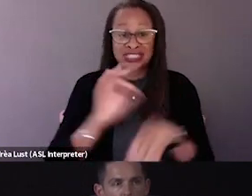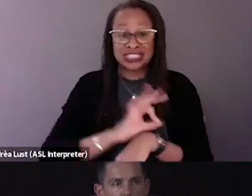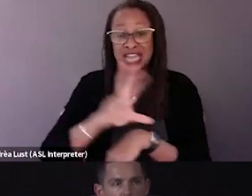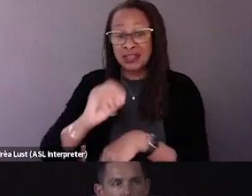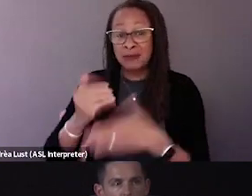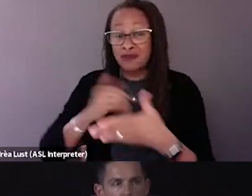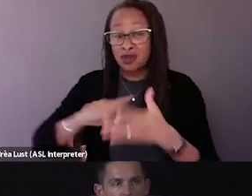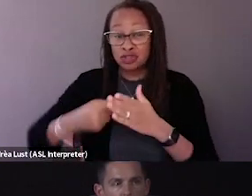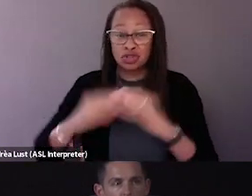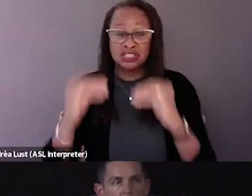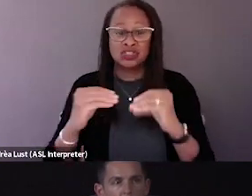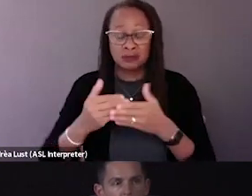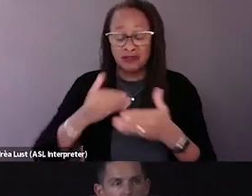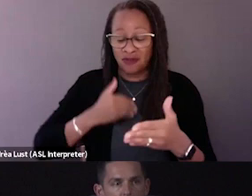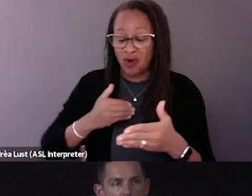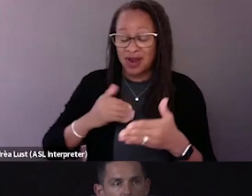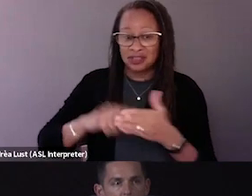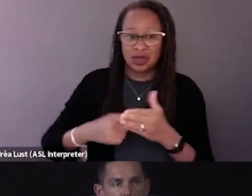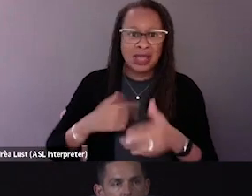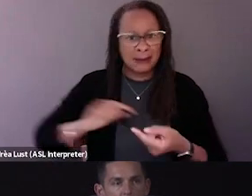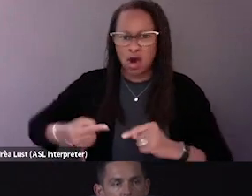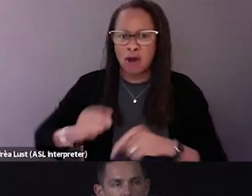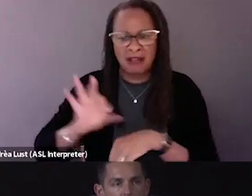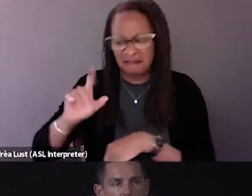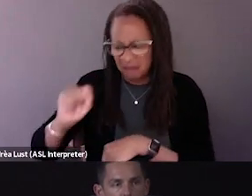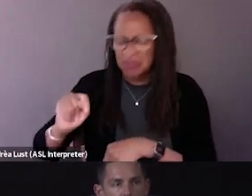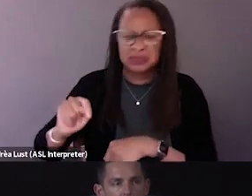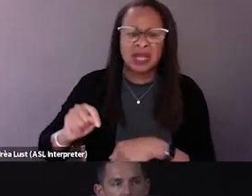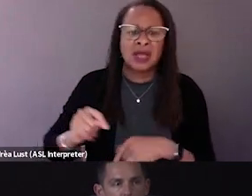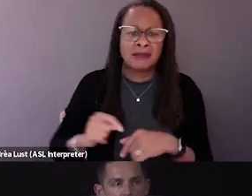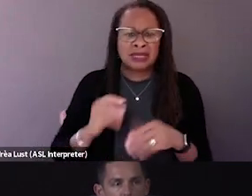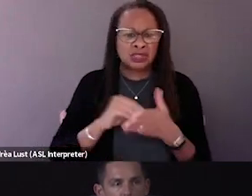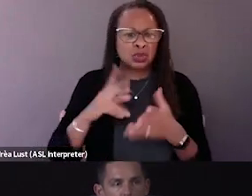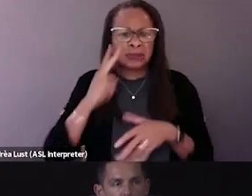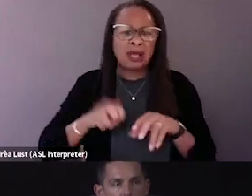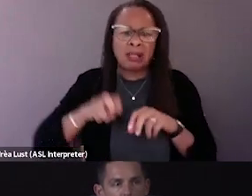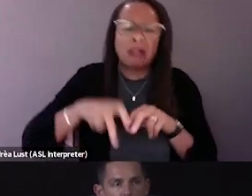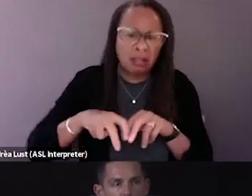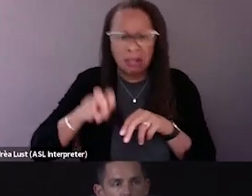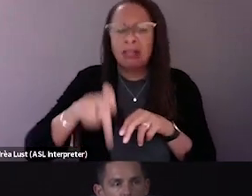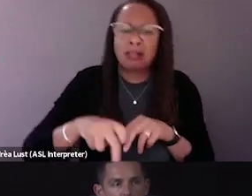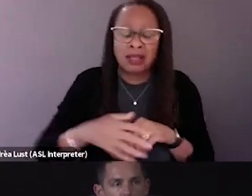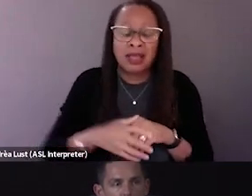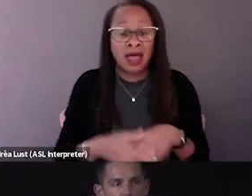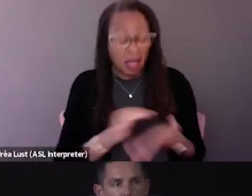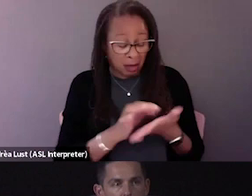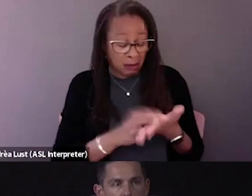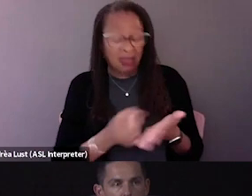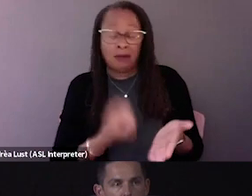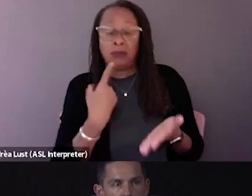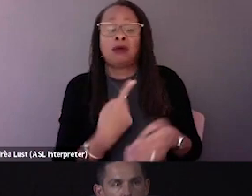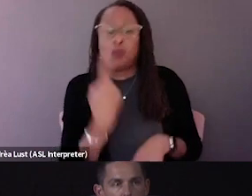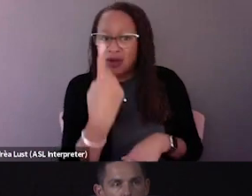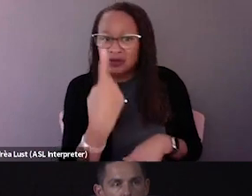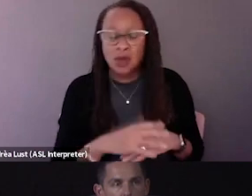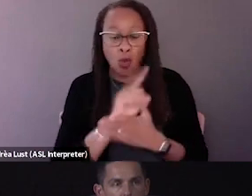start teaching, I go, I'm going to take a pill because I'm hurting. I'm in pain. My students can see me limp around. I take it. About an hour into teaching,